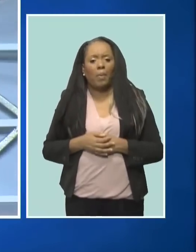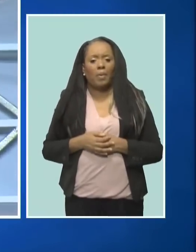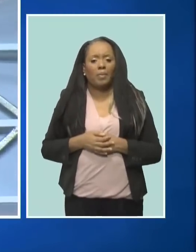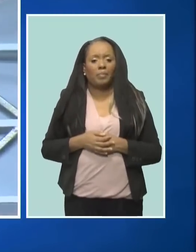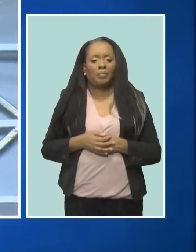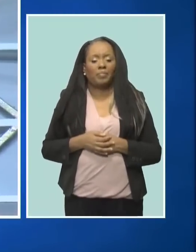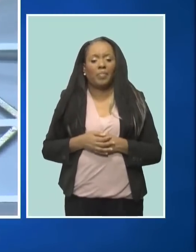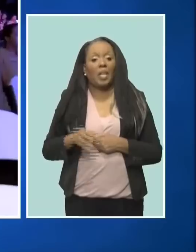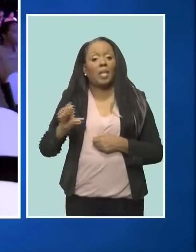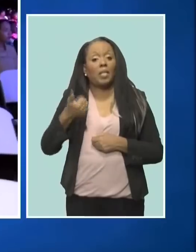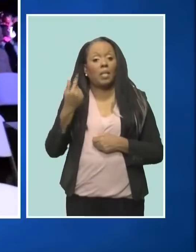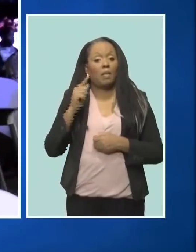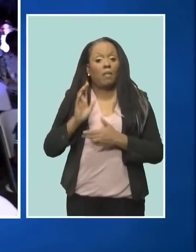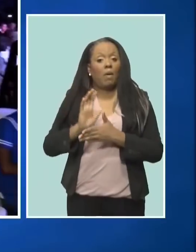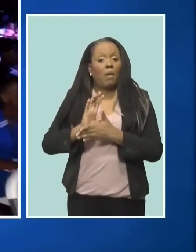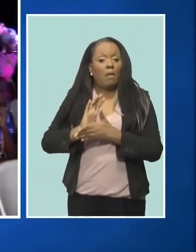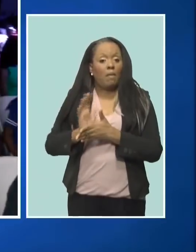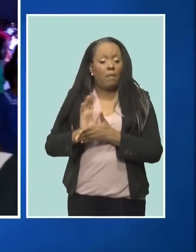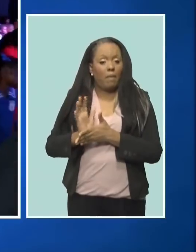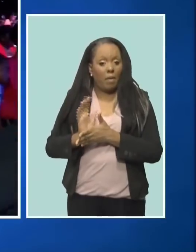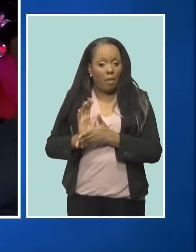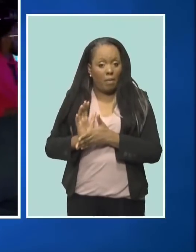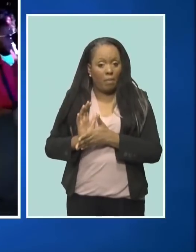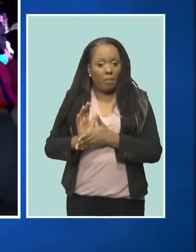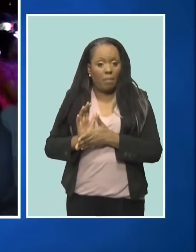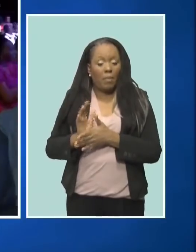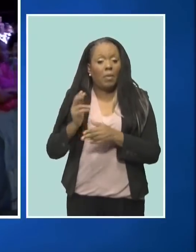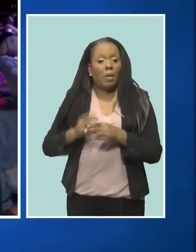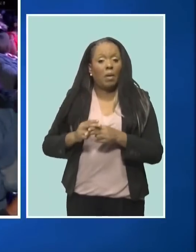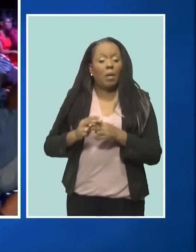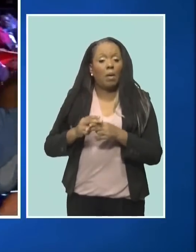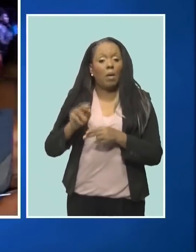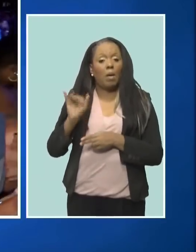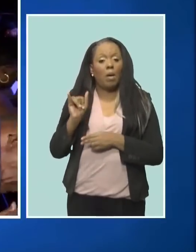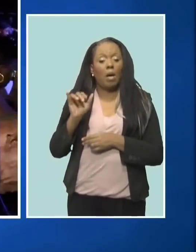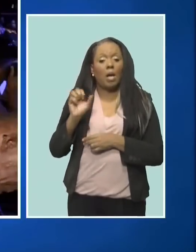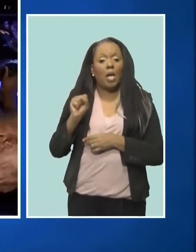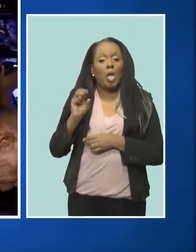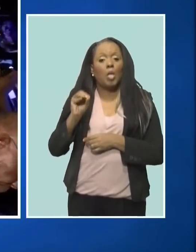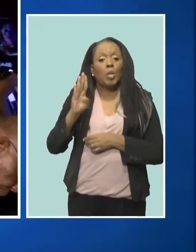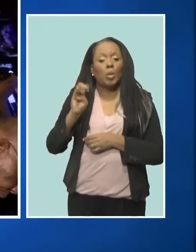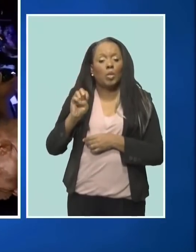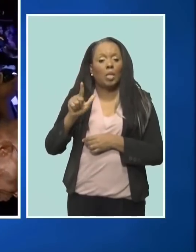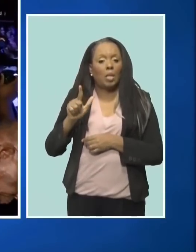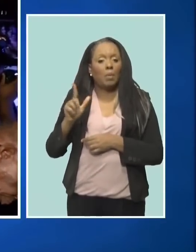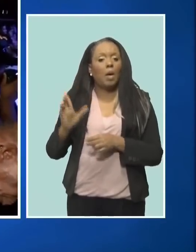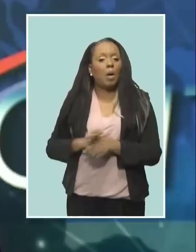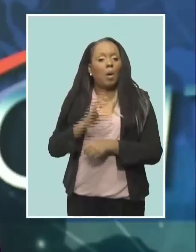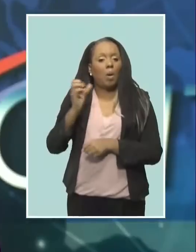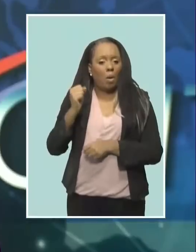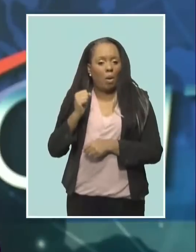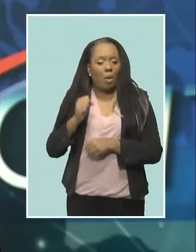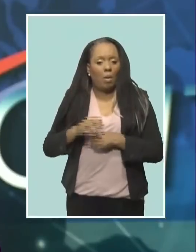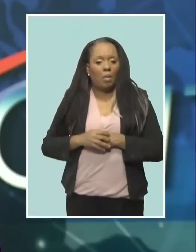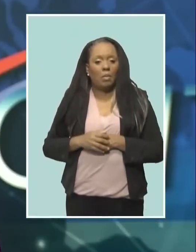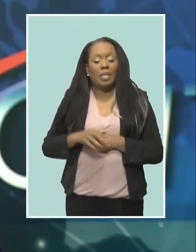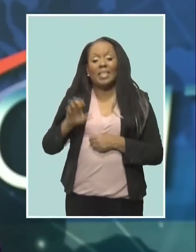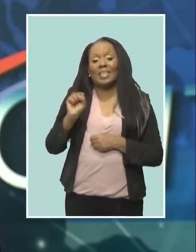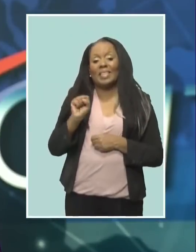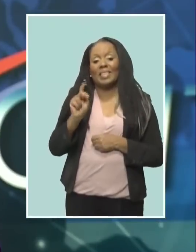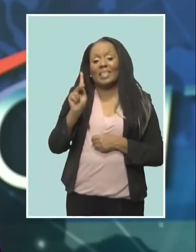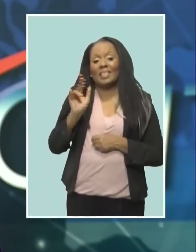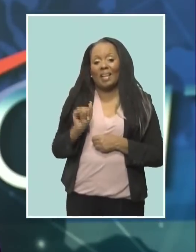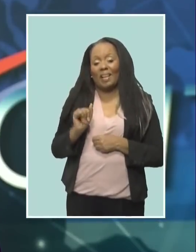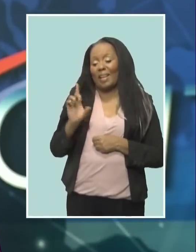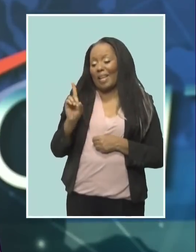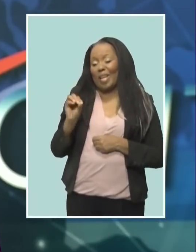Film Video, and Yusabel Jones, who received the Rachel Springer Scholarship for Choreography. Sky Doudridge was